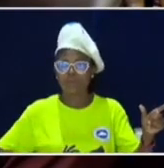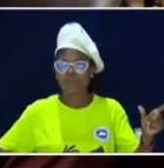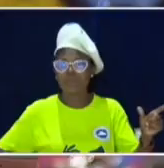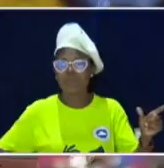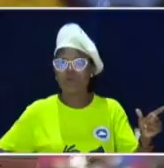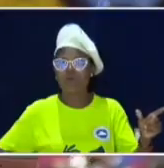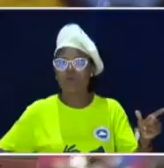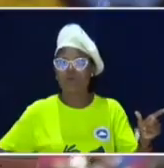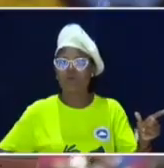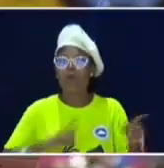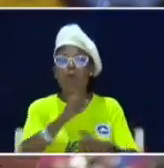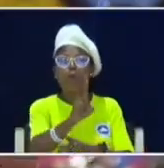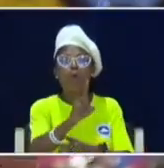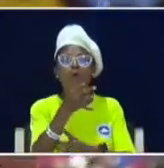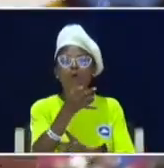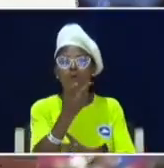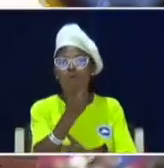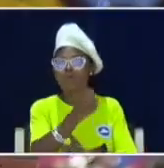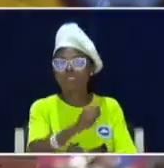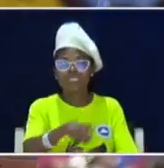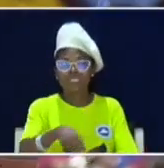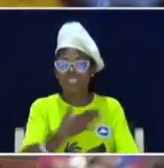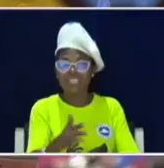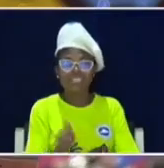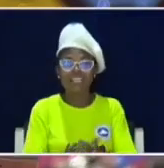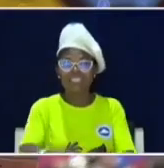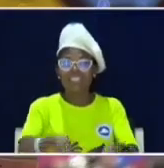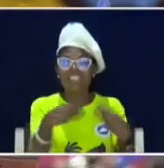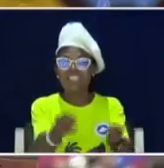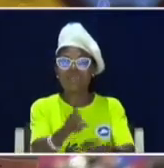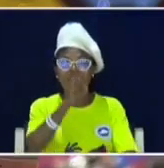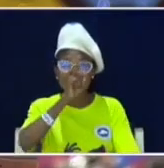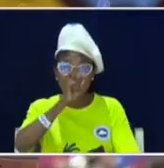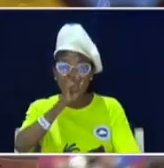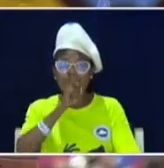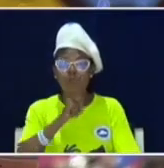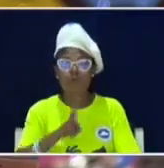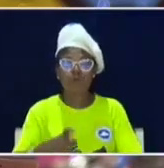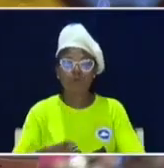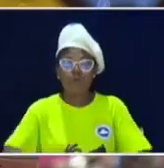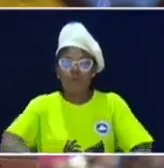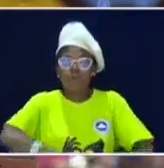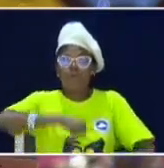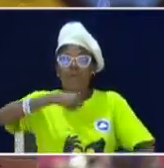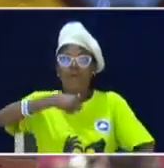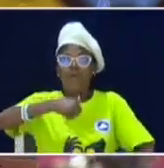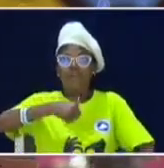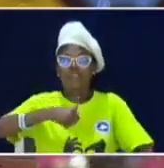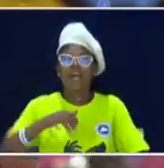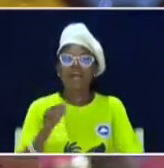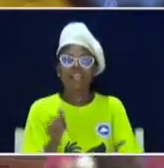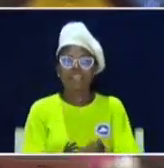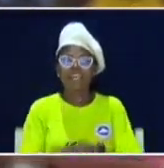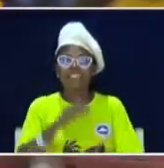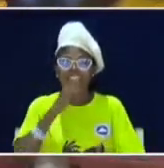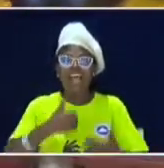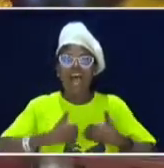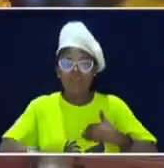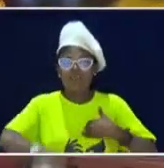One of the things that gives eagle pride, one major thing that eagle finds pride